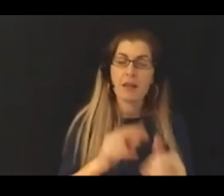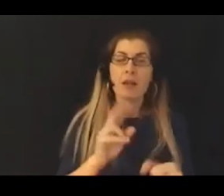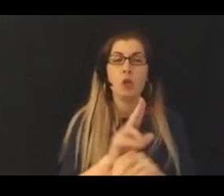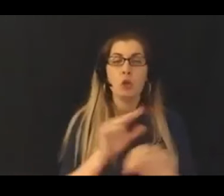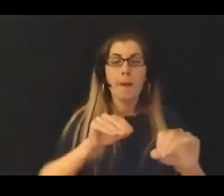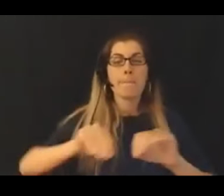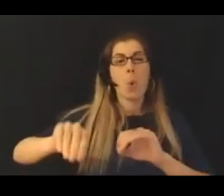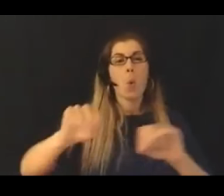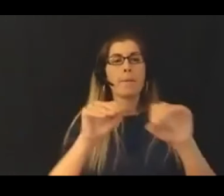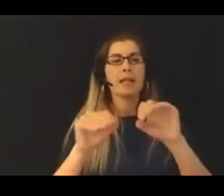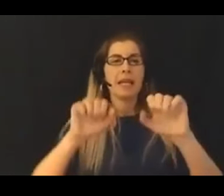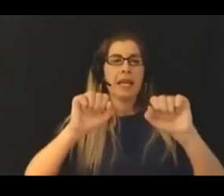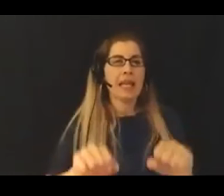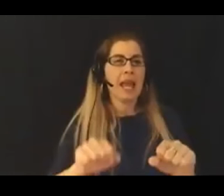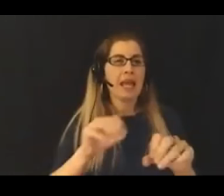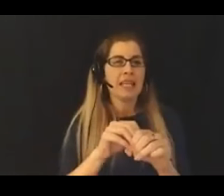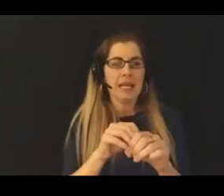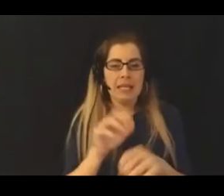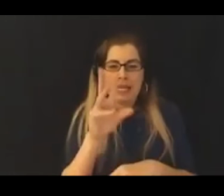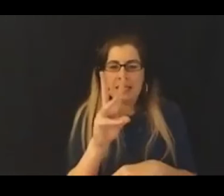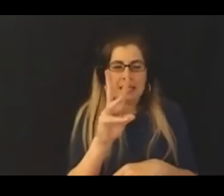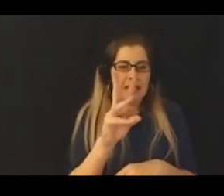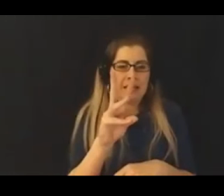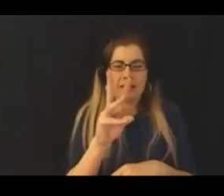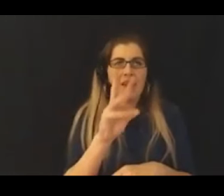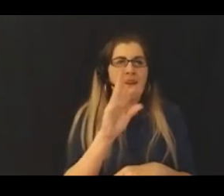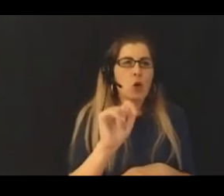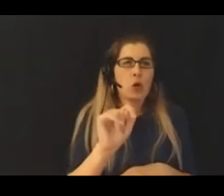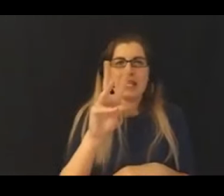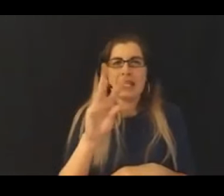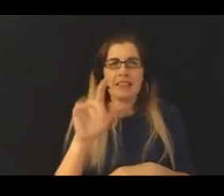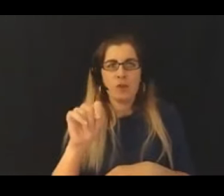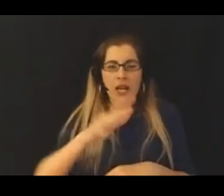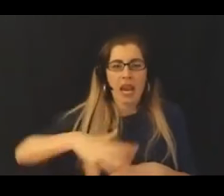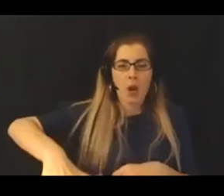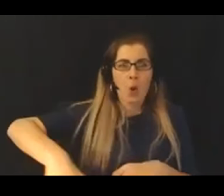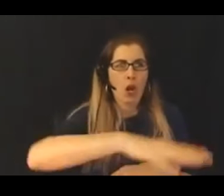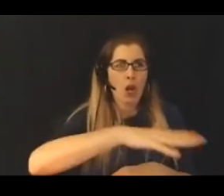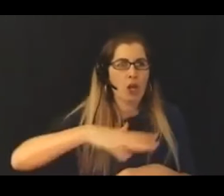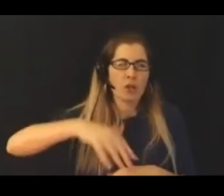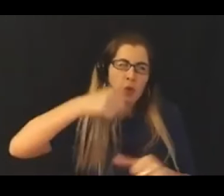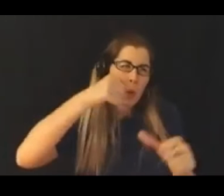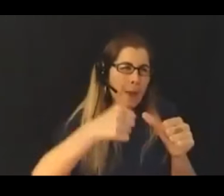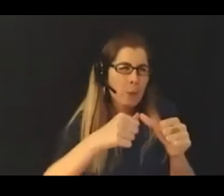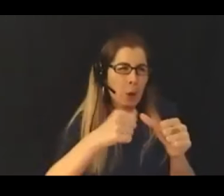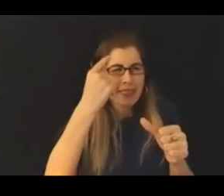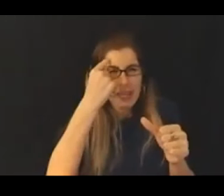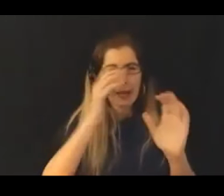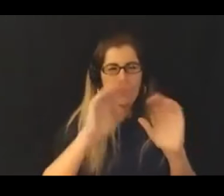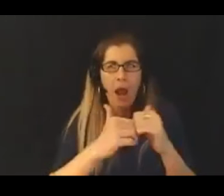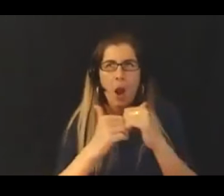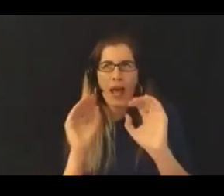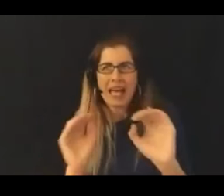can be done in, for instance, about a 6 by 6 foot square. So as a teacher, we really have to kind of redefine our